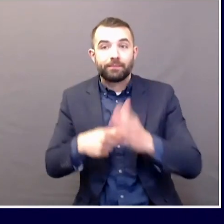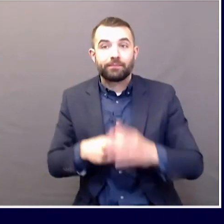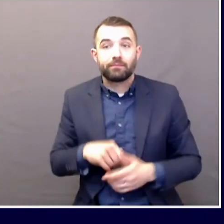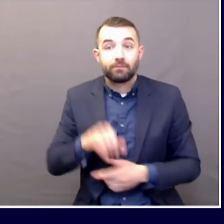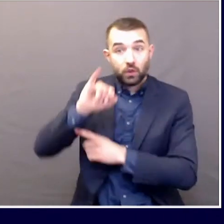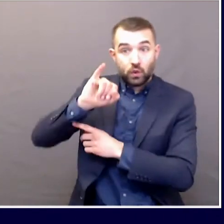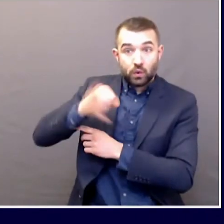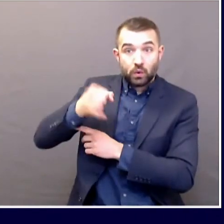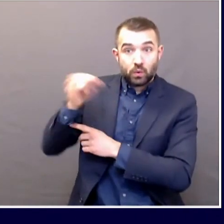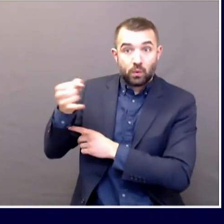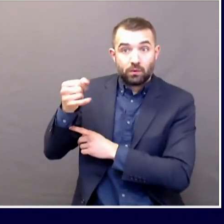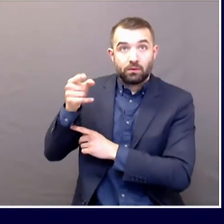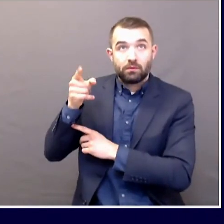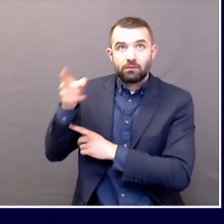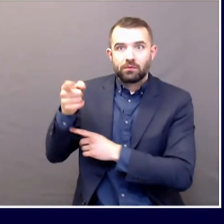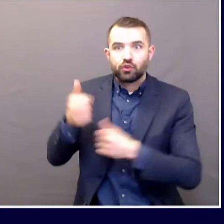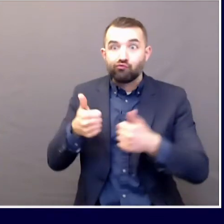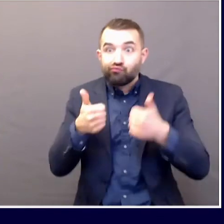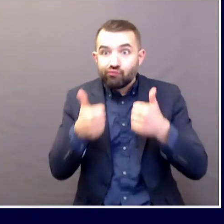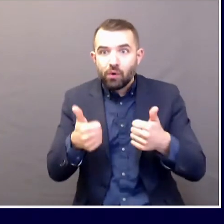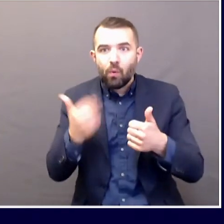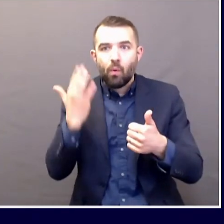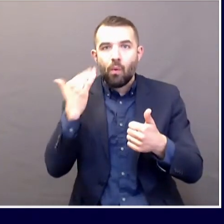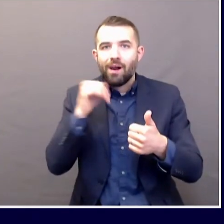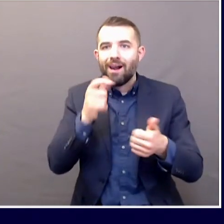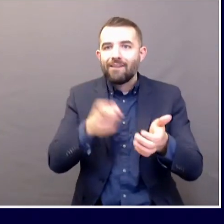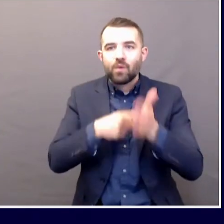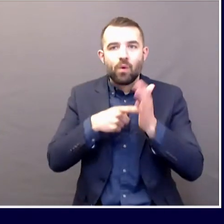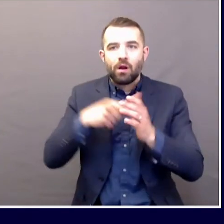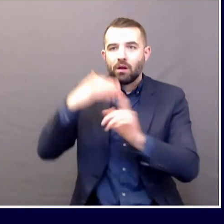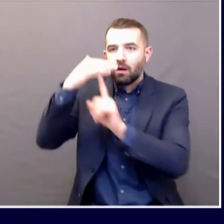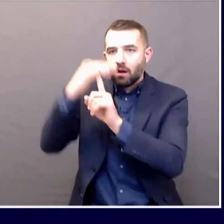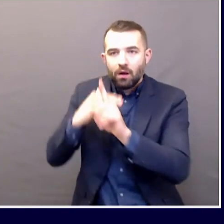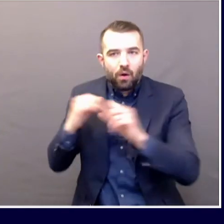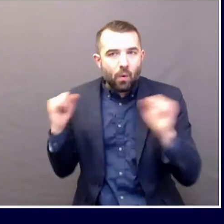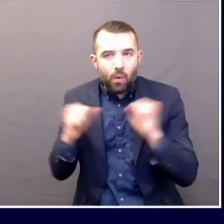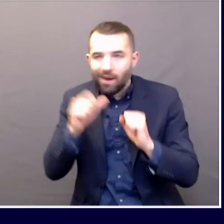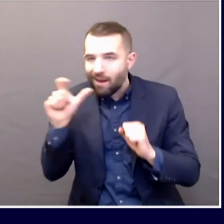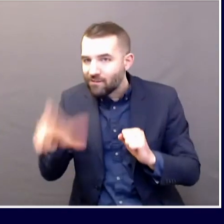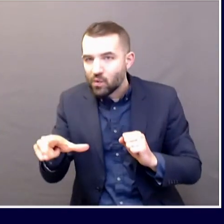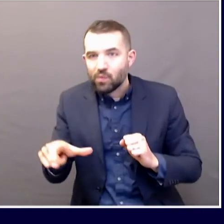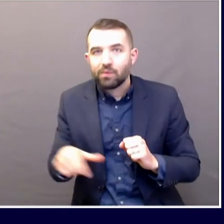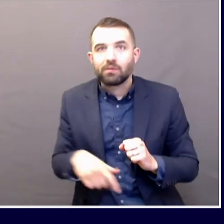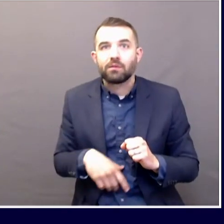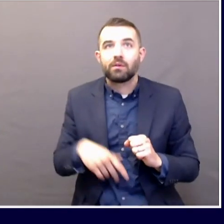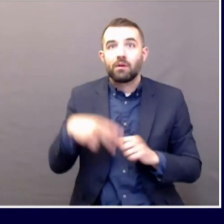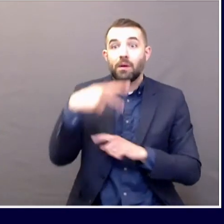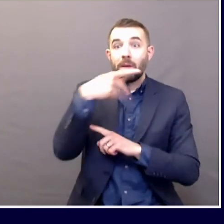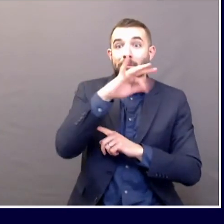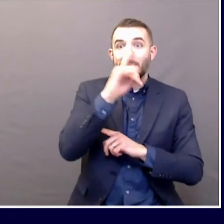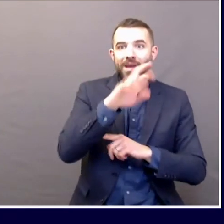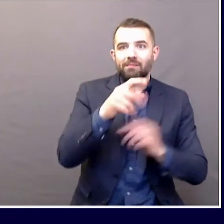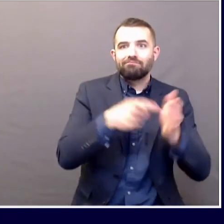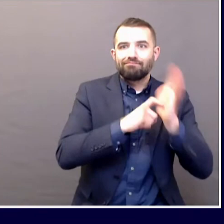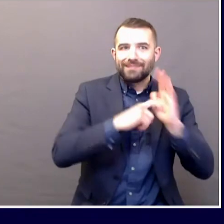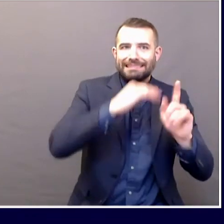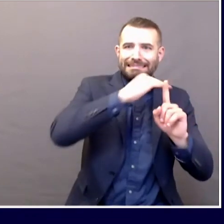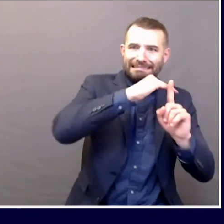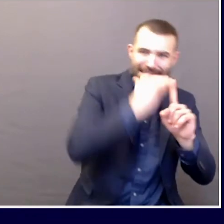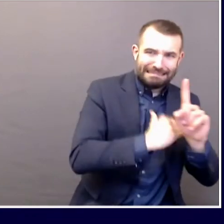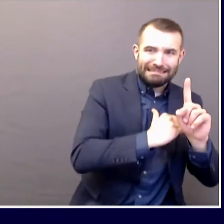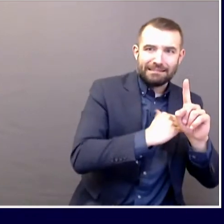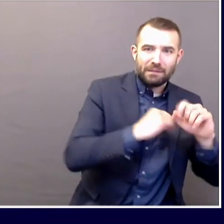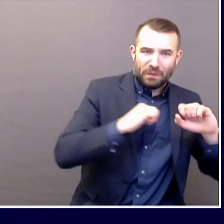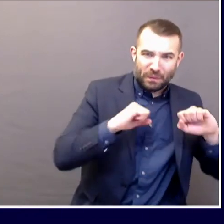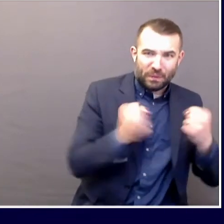the Pfizer vaccine, do really well when there's ultra cold freezing units on site. Having that diverse type of vaccine